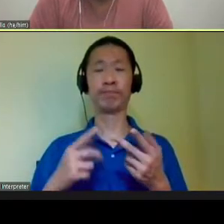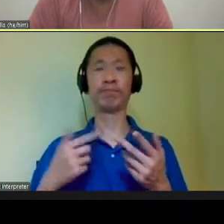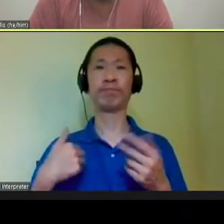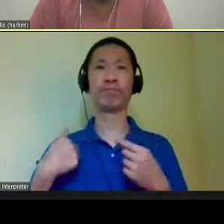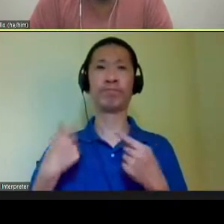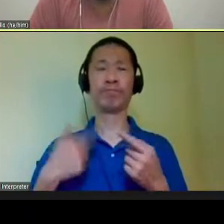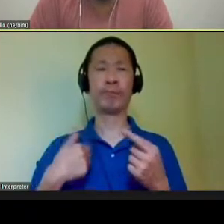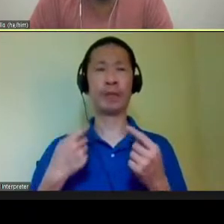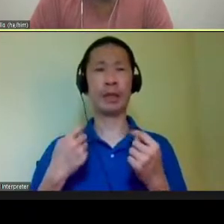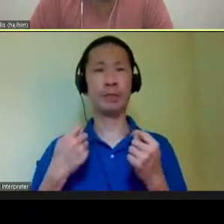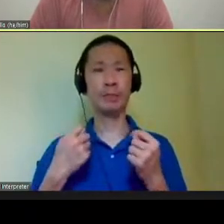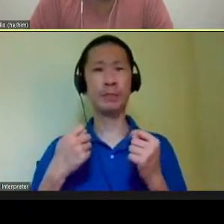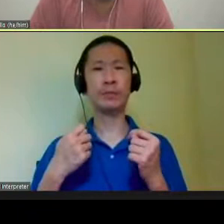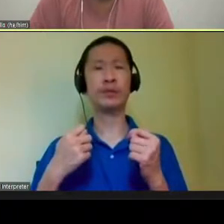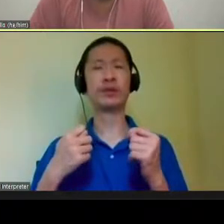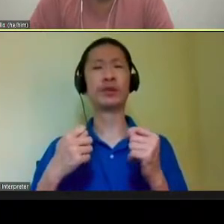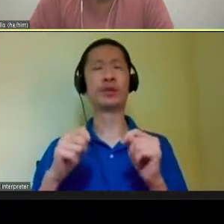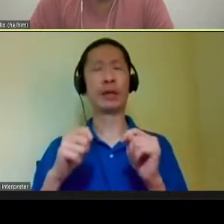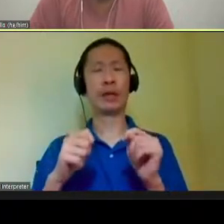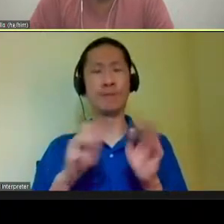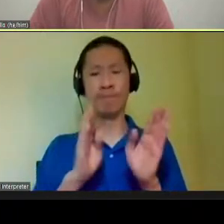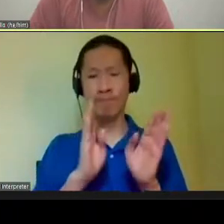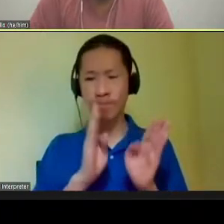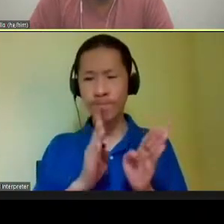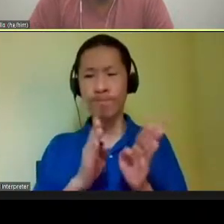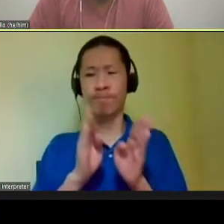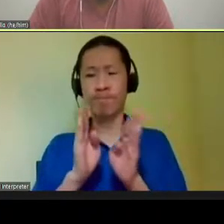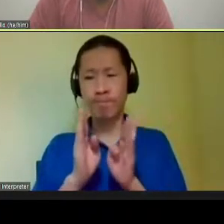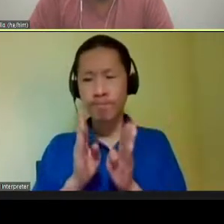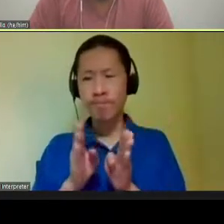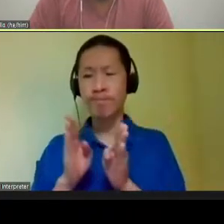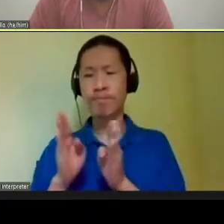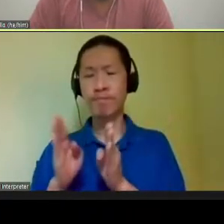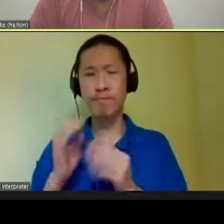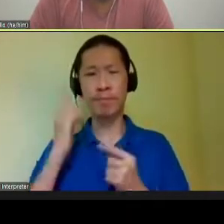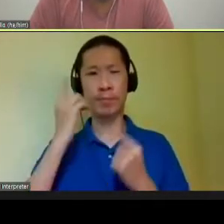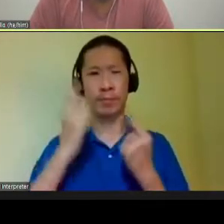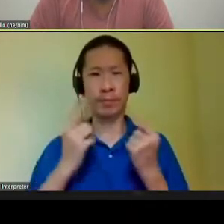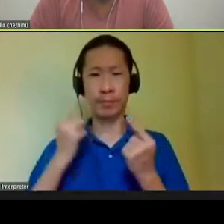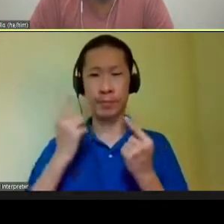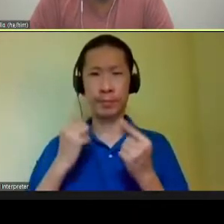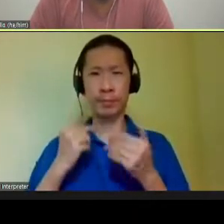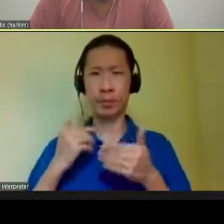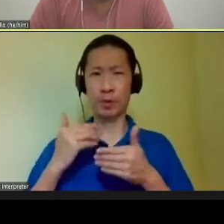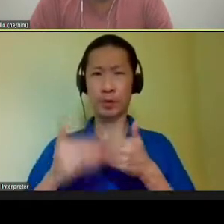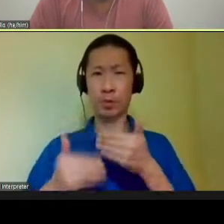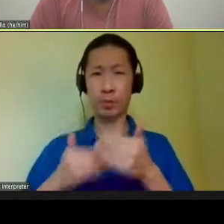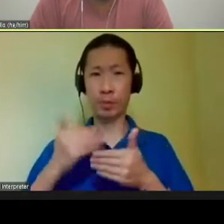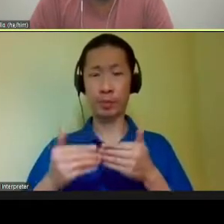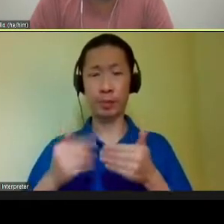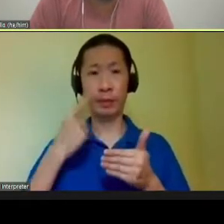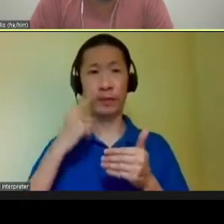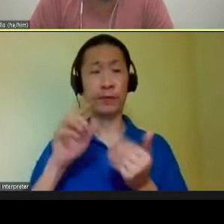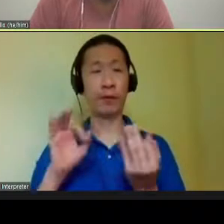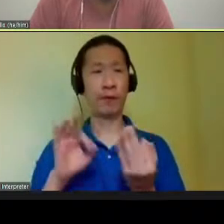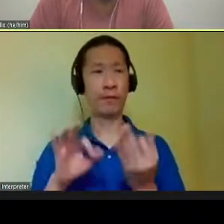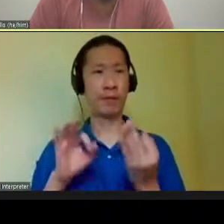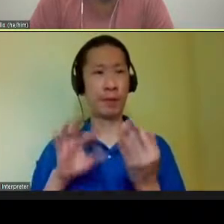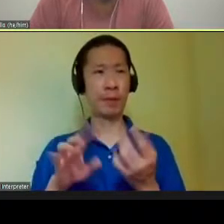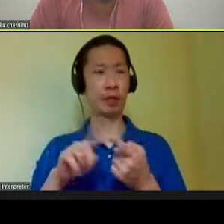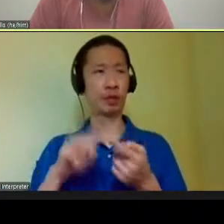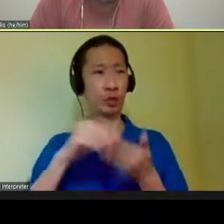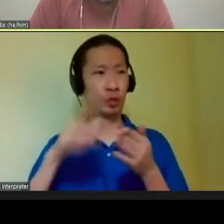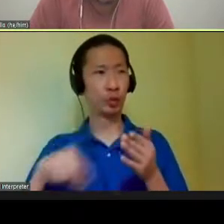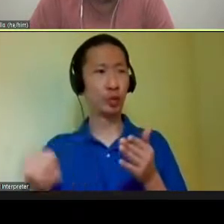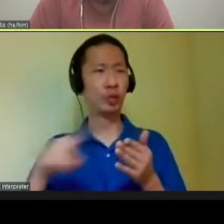trying very intentionally to think about what the process for feedback to students